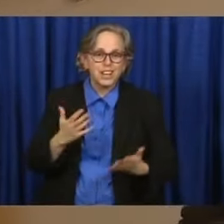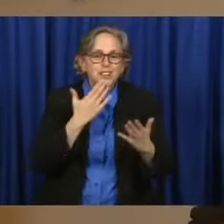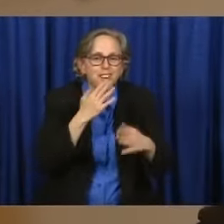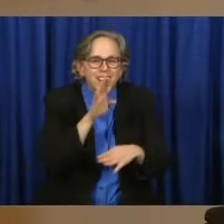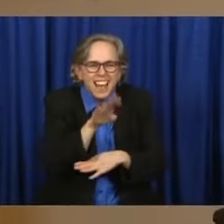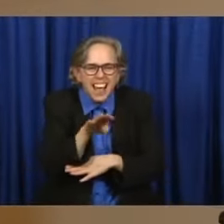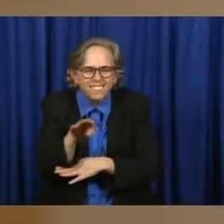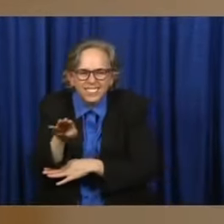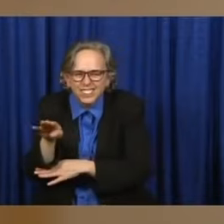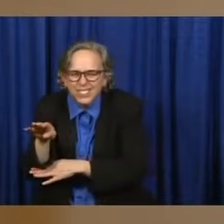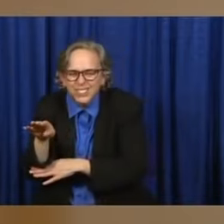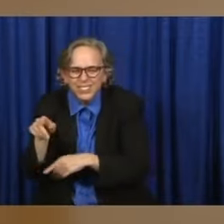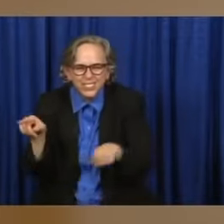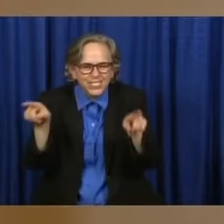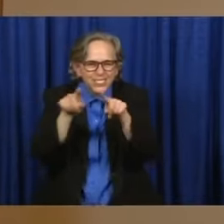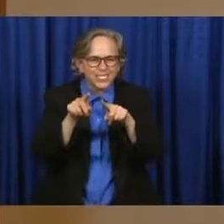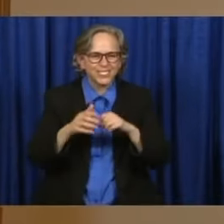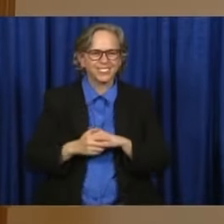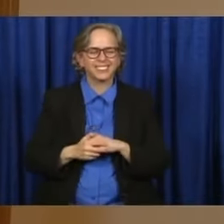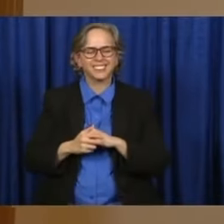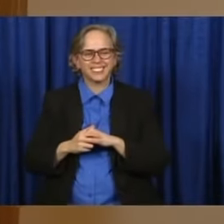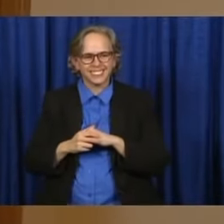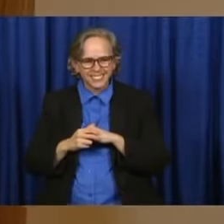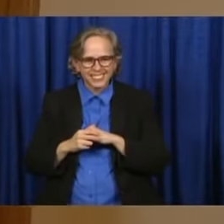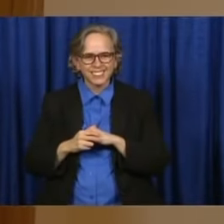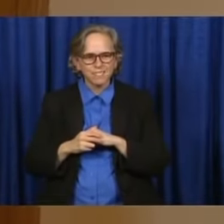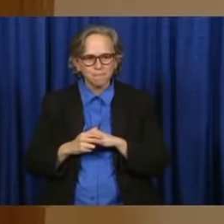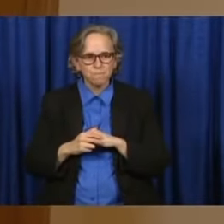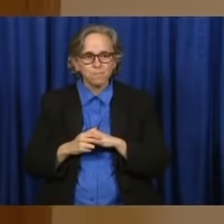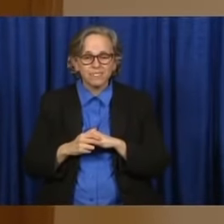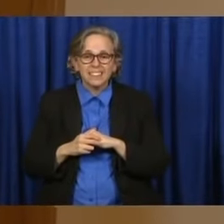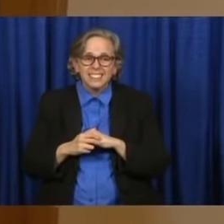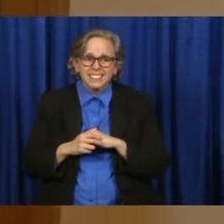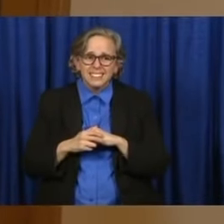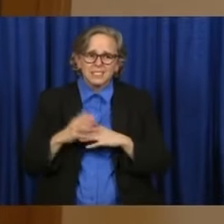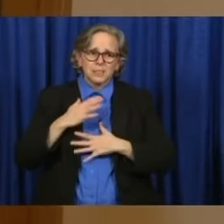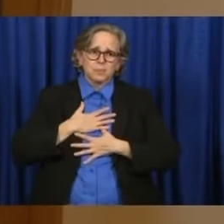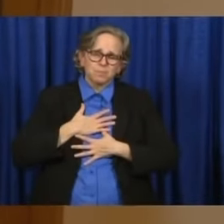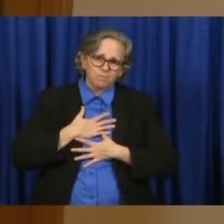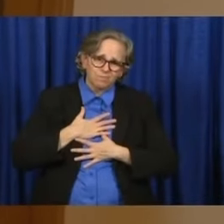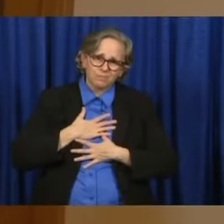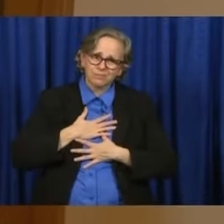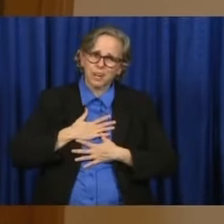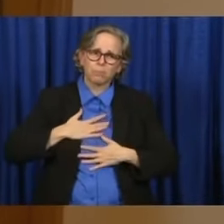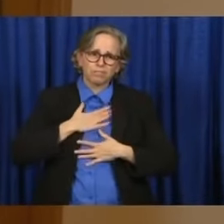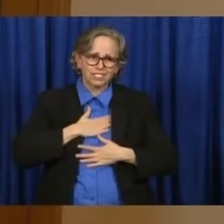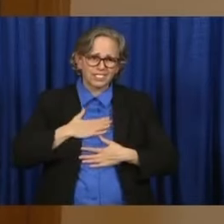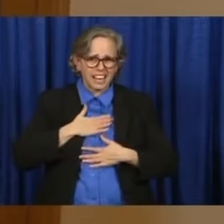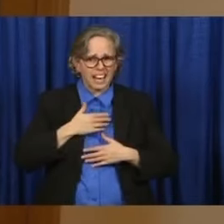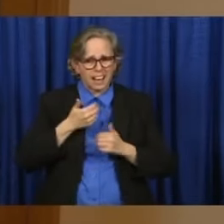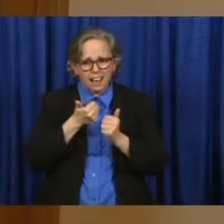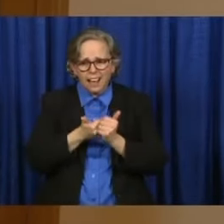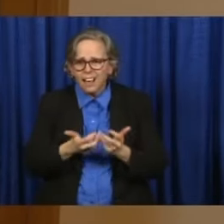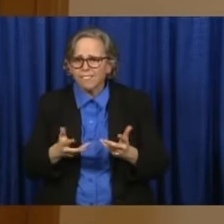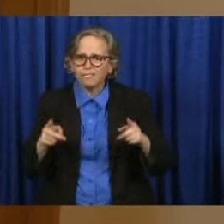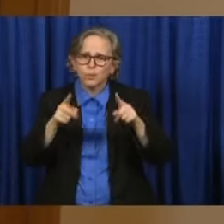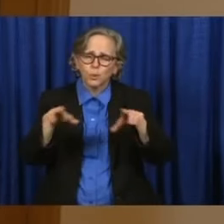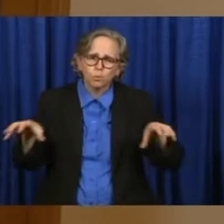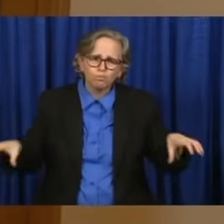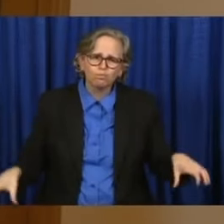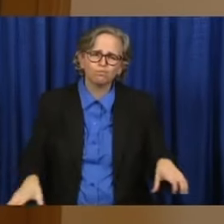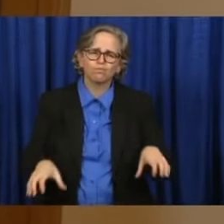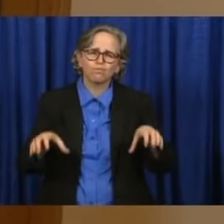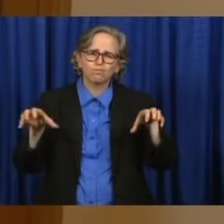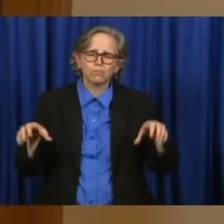everyone. I just appreciate everything you're doing. The governor and the lieutenant